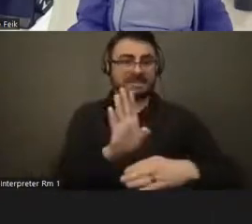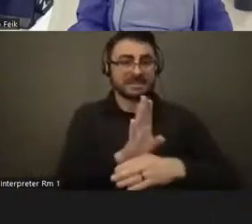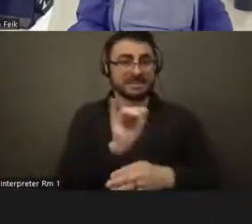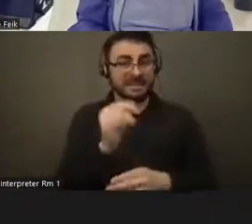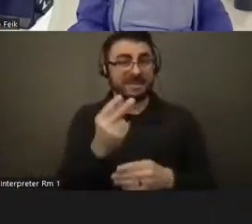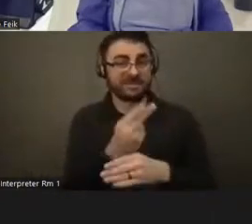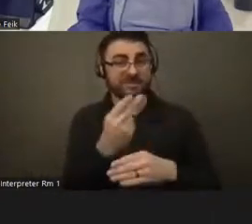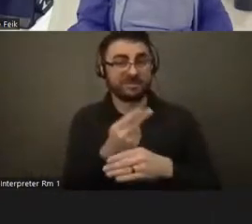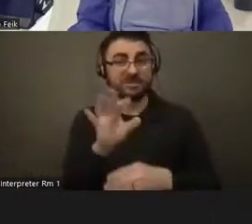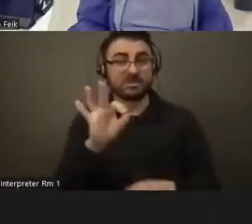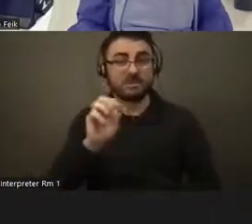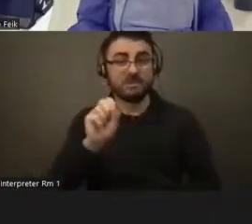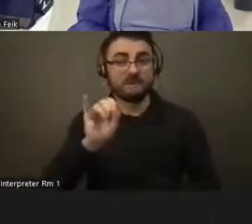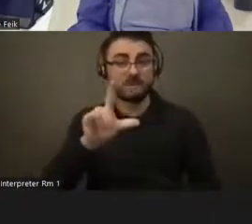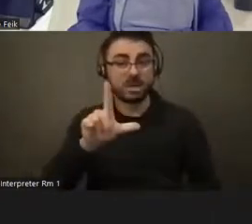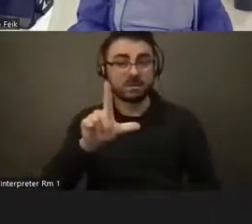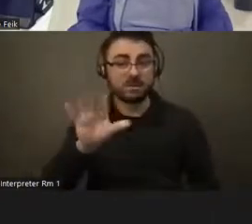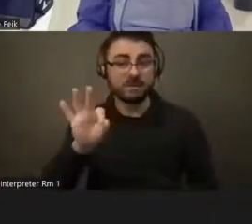fossil fuels.